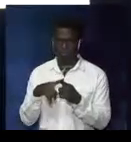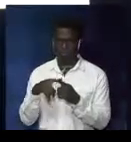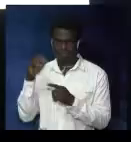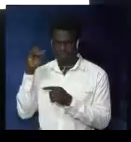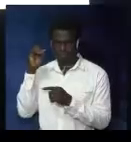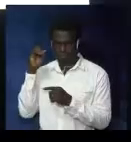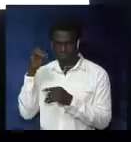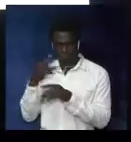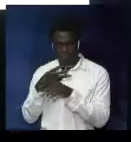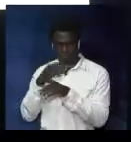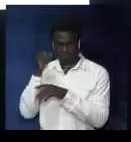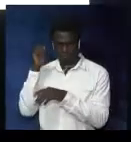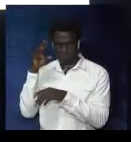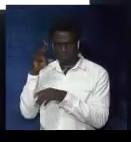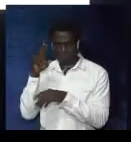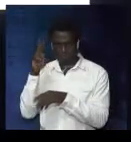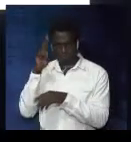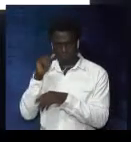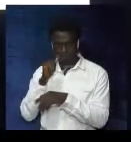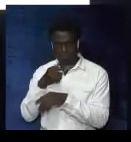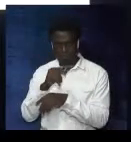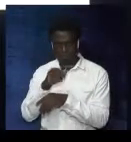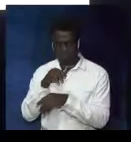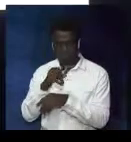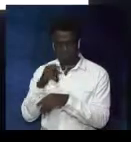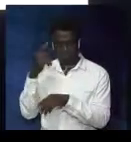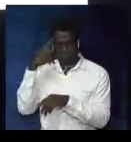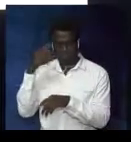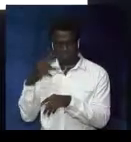Onkwabaje for the mathematics lesson. Well done, children.